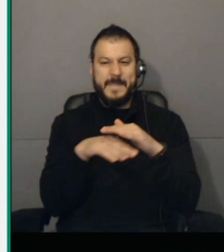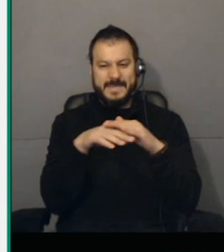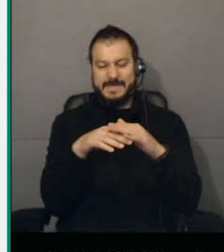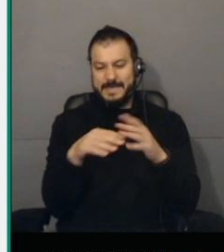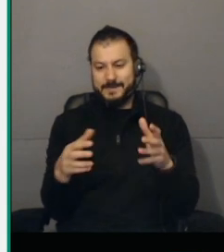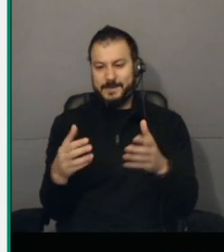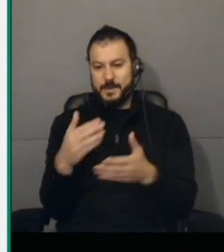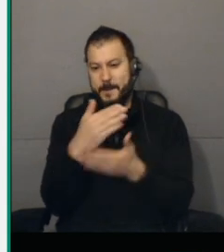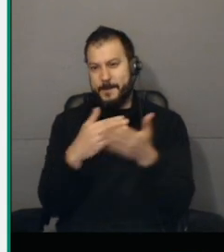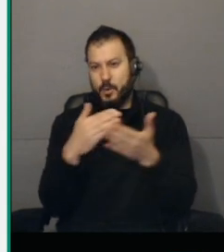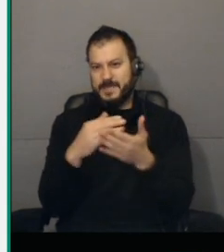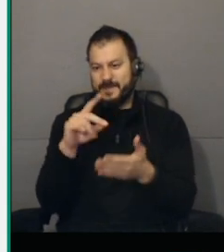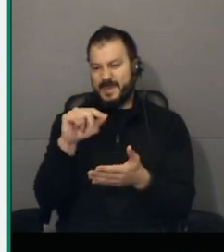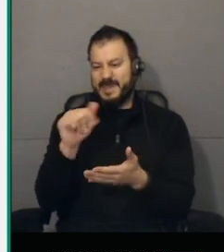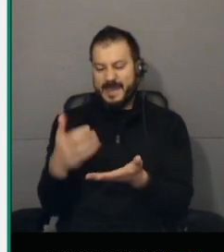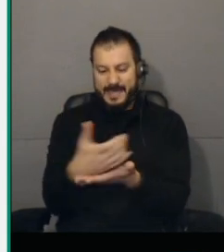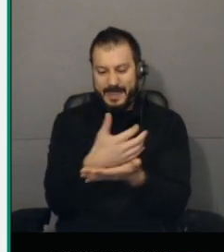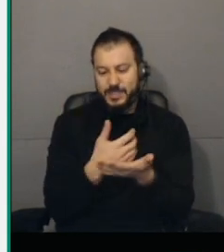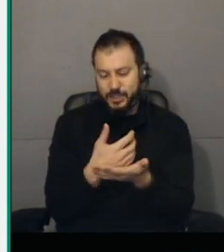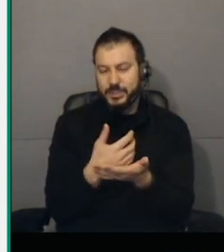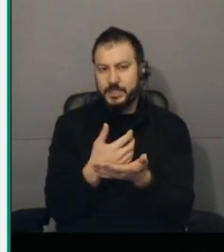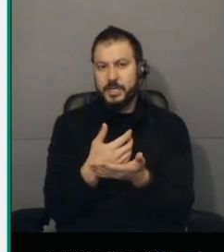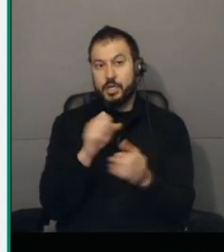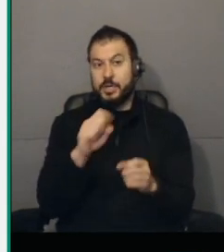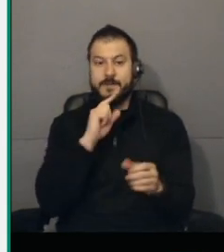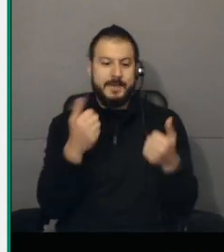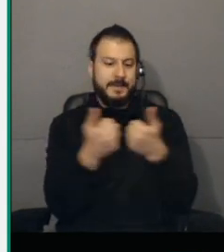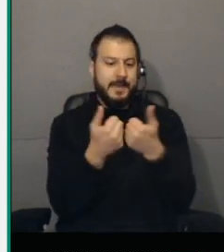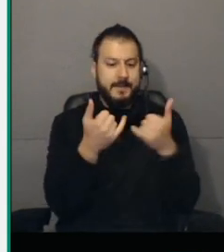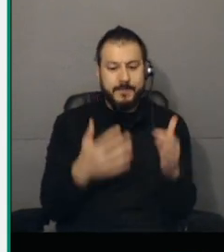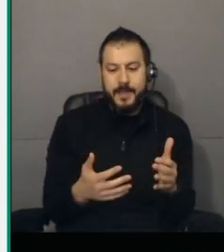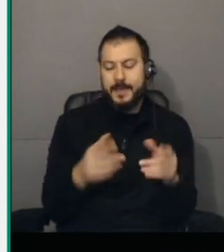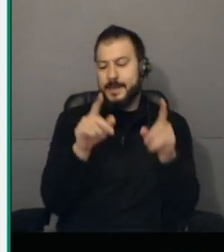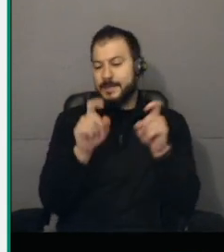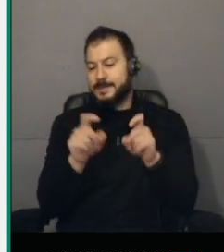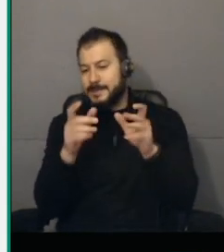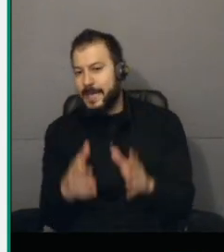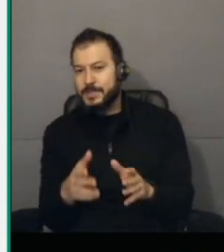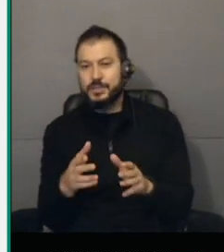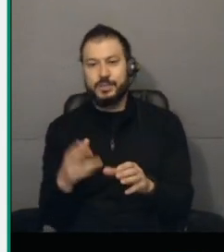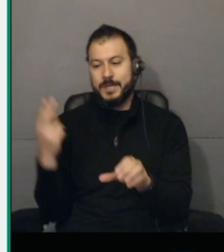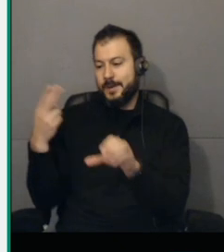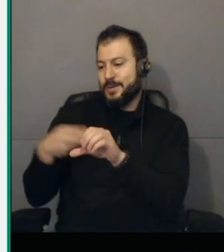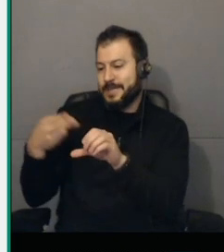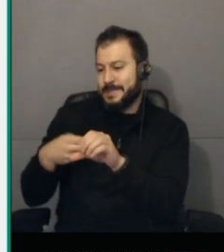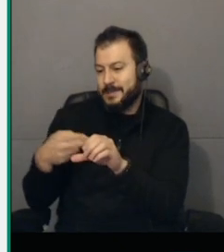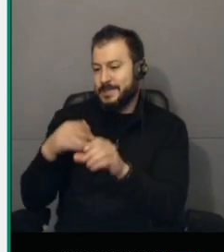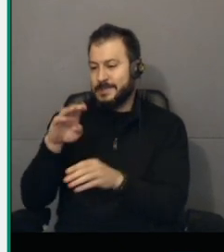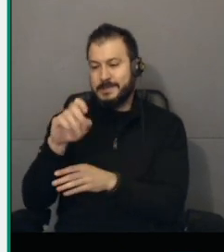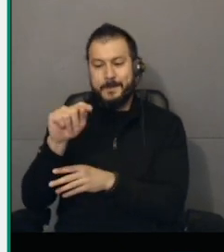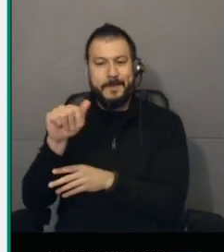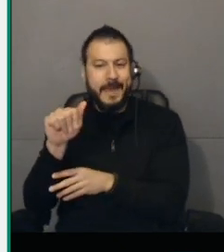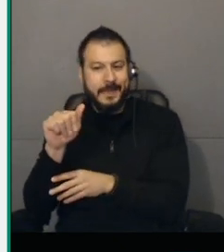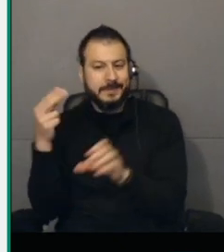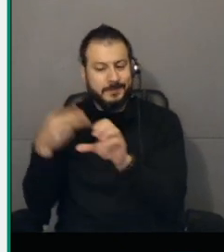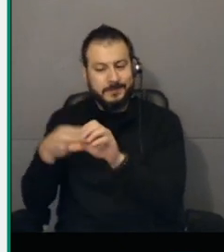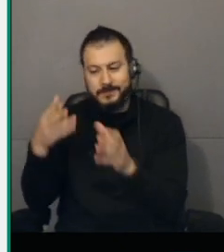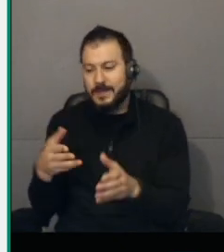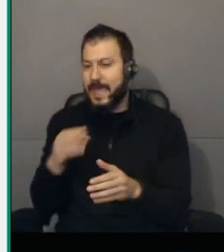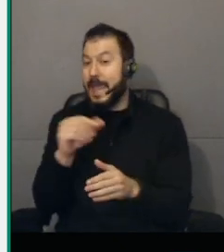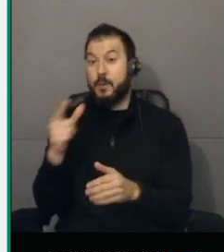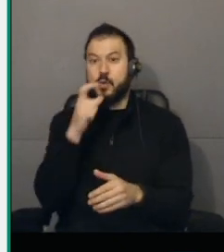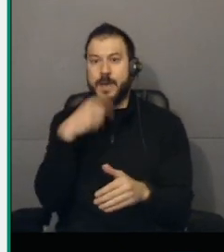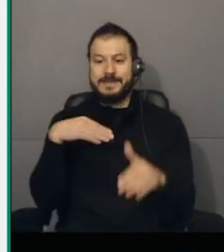test case. It starts with people playing your game. This could be developers, testers, fighting participants, anyone with access to a build,